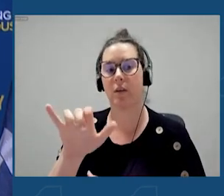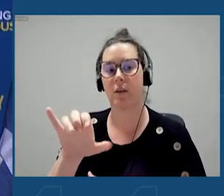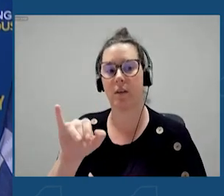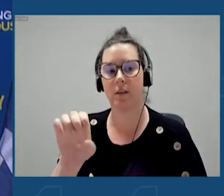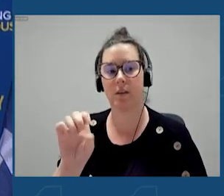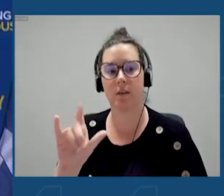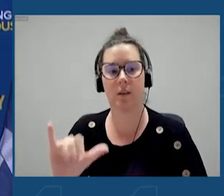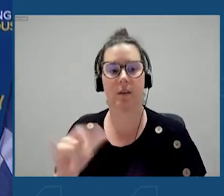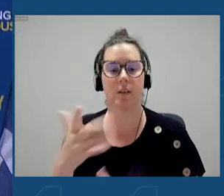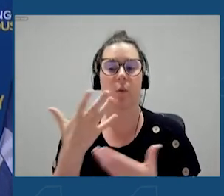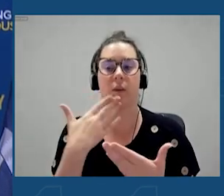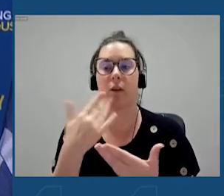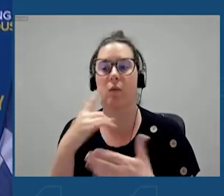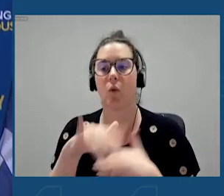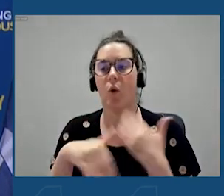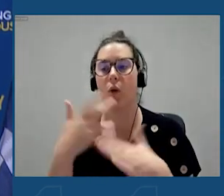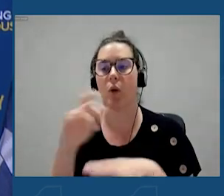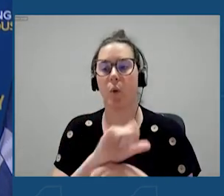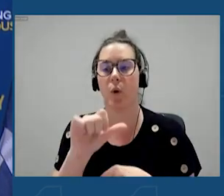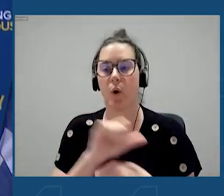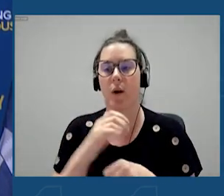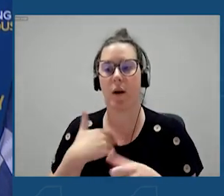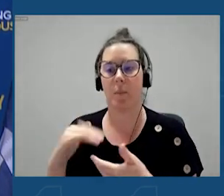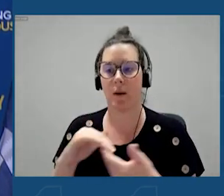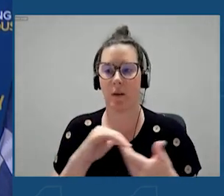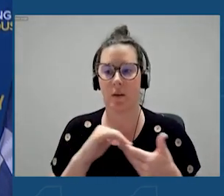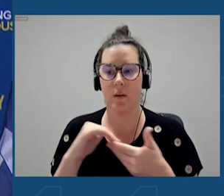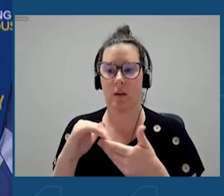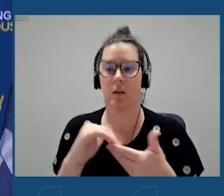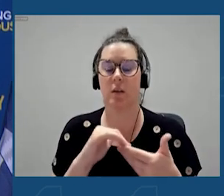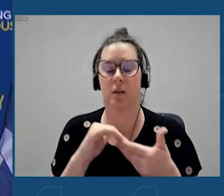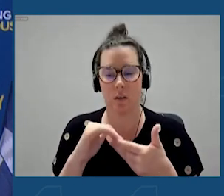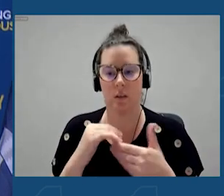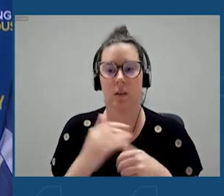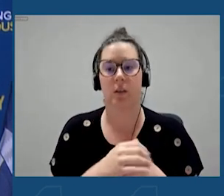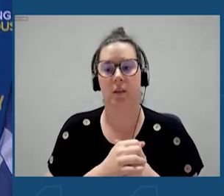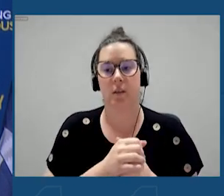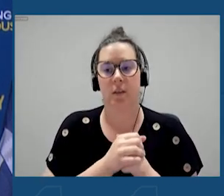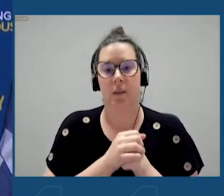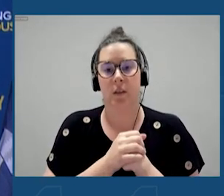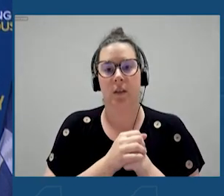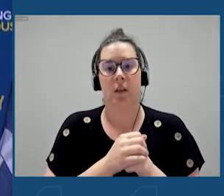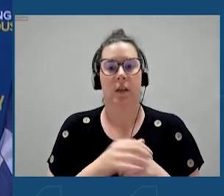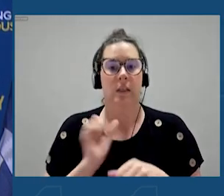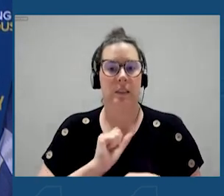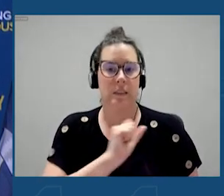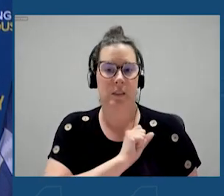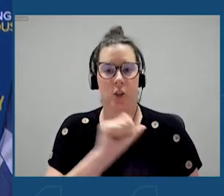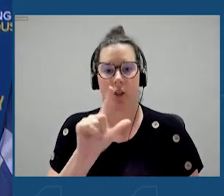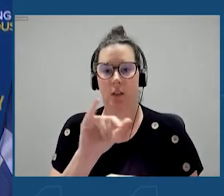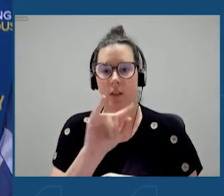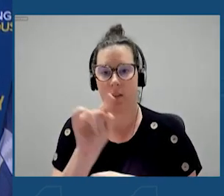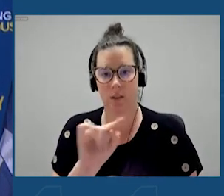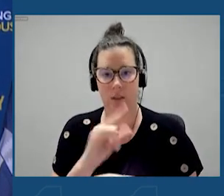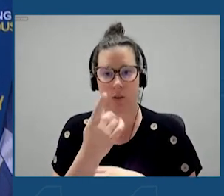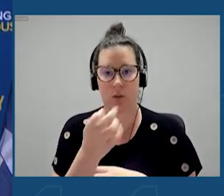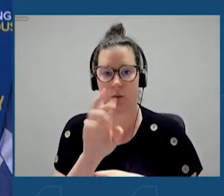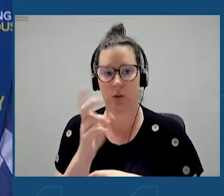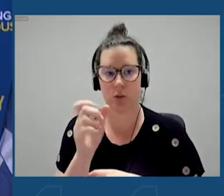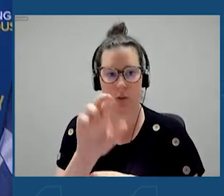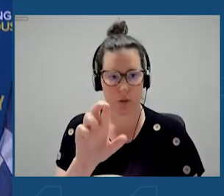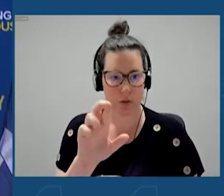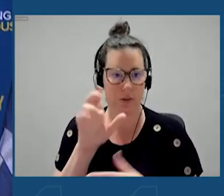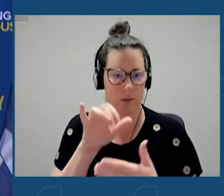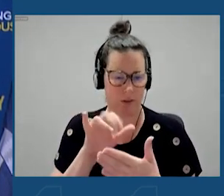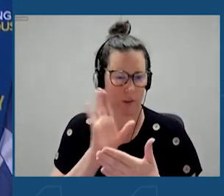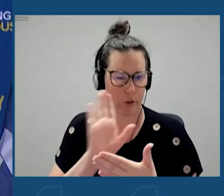there. We also have my partners in government. You'll be hearing shortly from Senator Liz Krueger, the chair of the Senate Finance Committee, and her